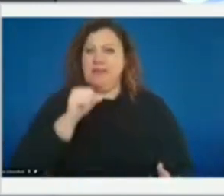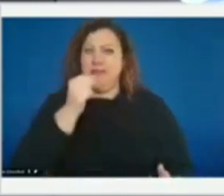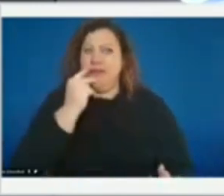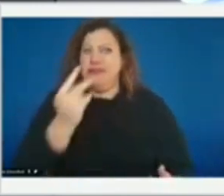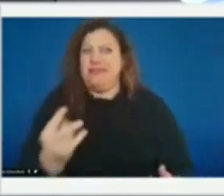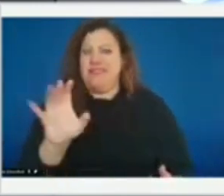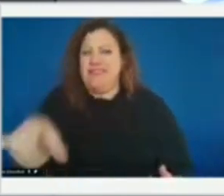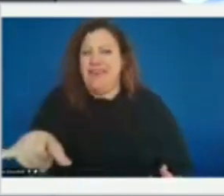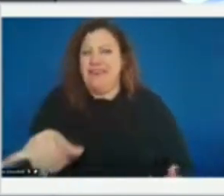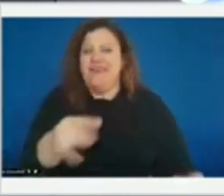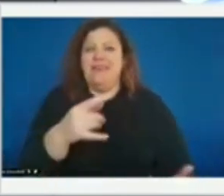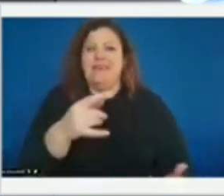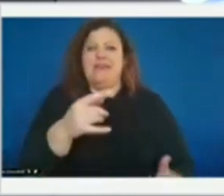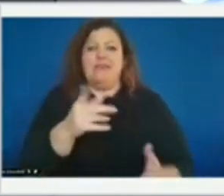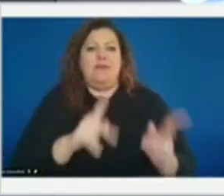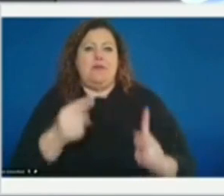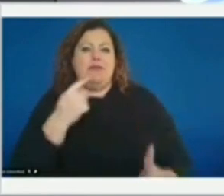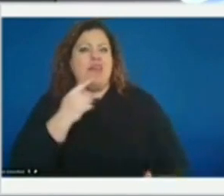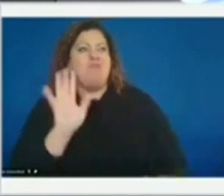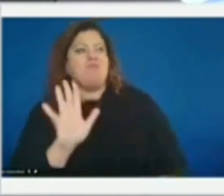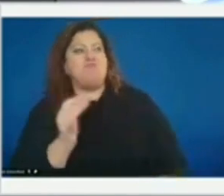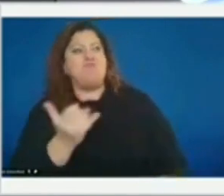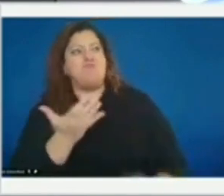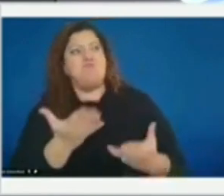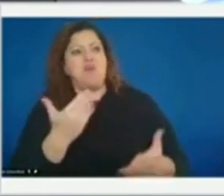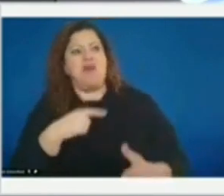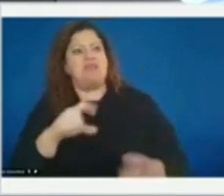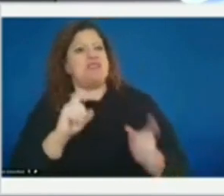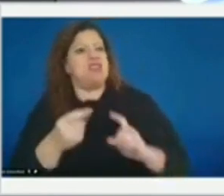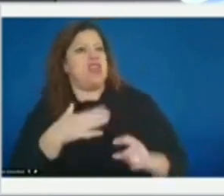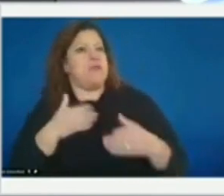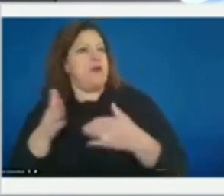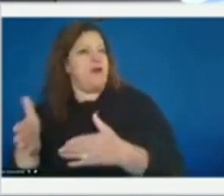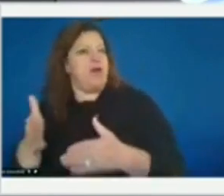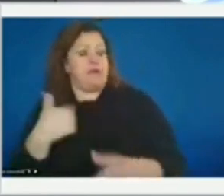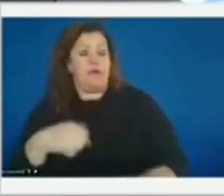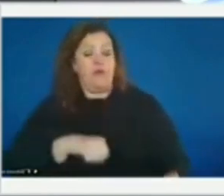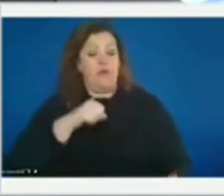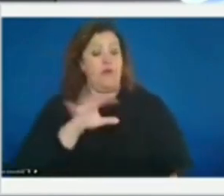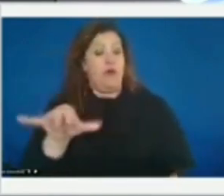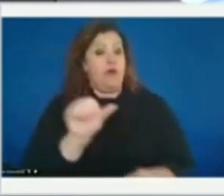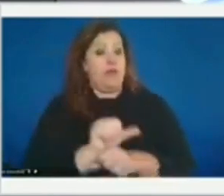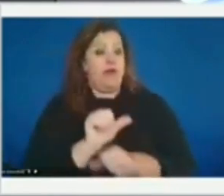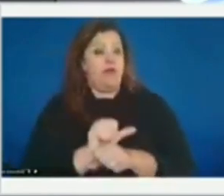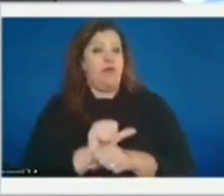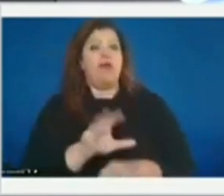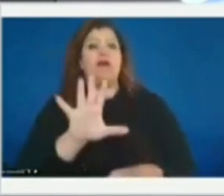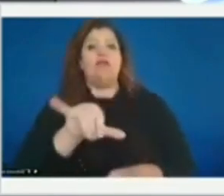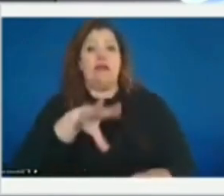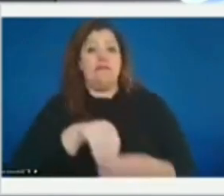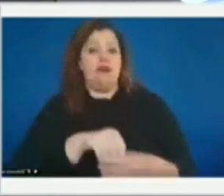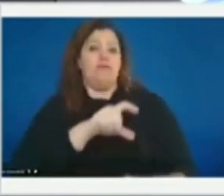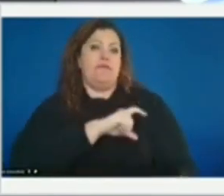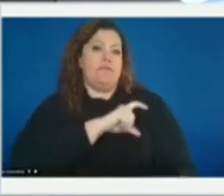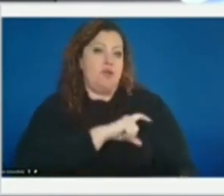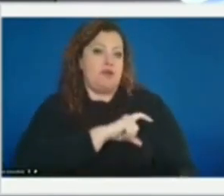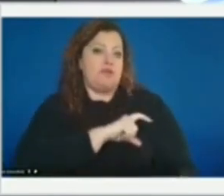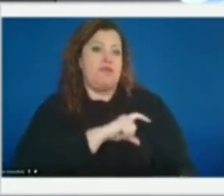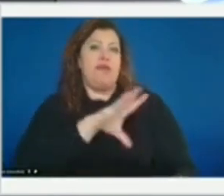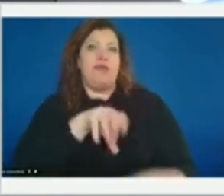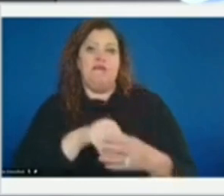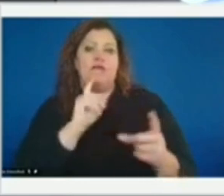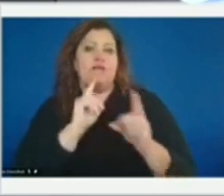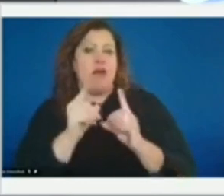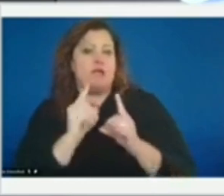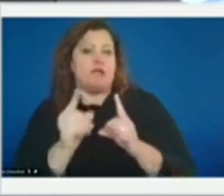time for me to change my ways. And we're proud of that work. So it involves enforcement. It involves conversations. It involves taking the time. And those